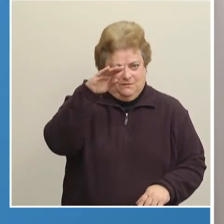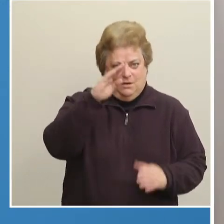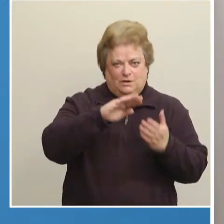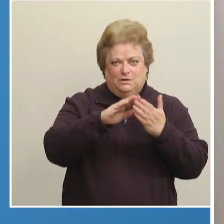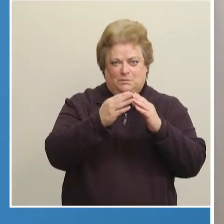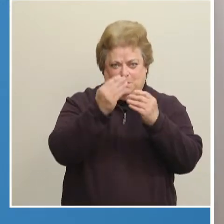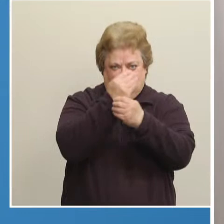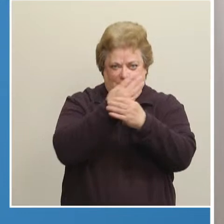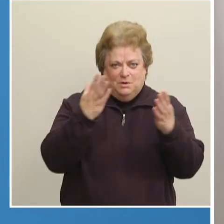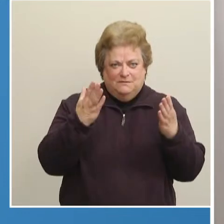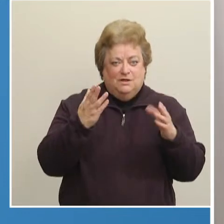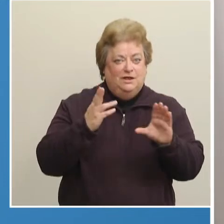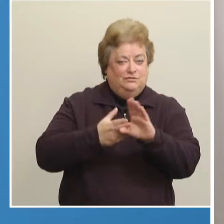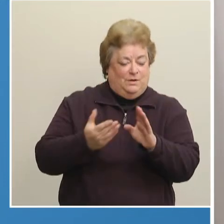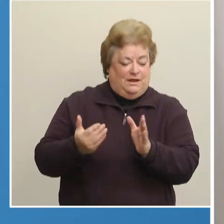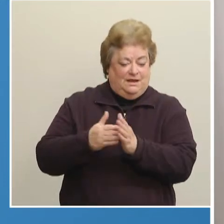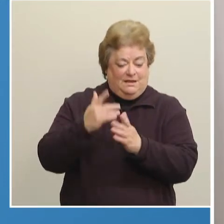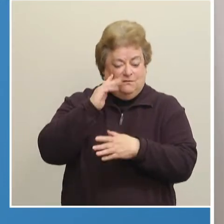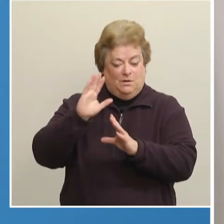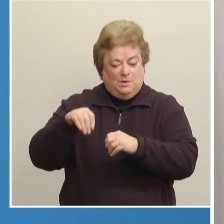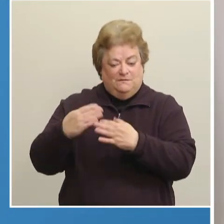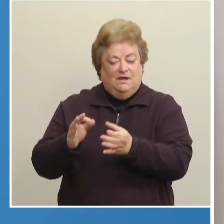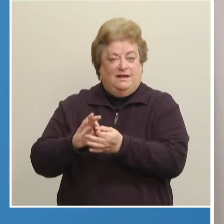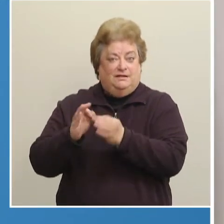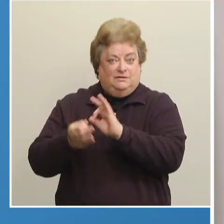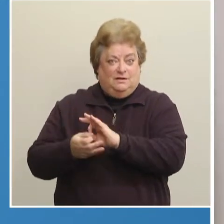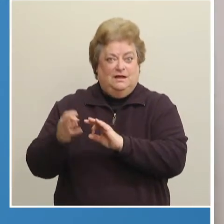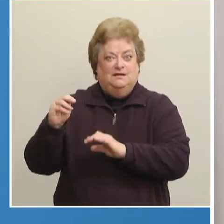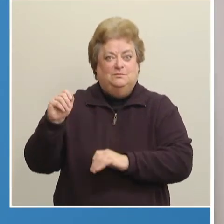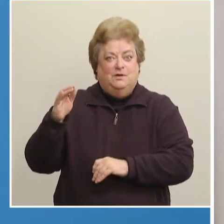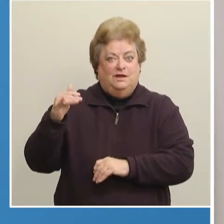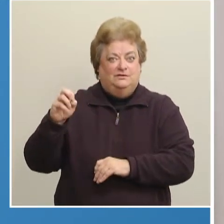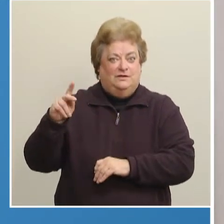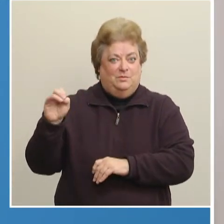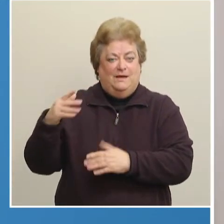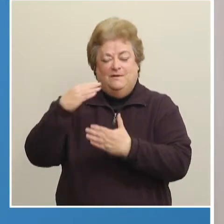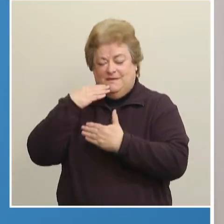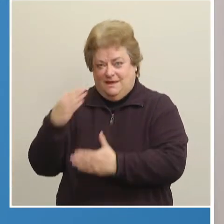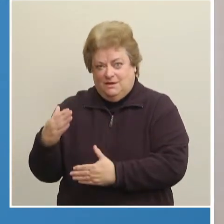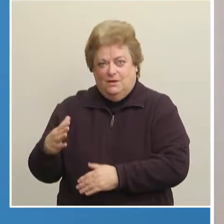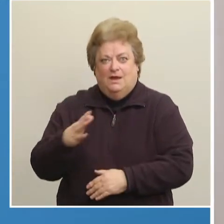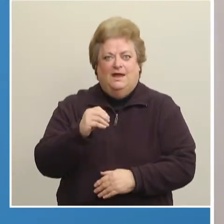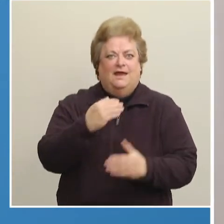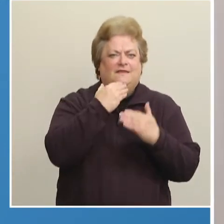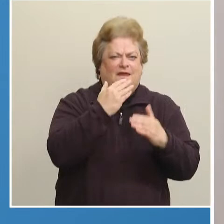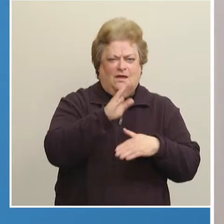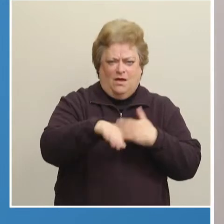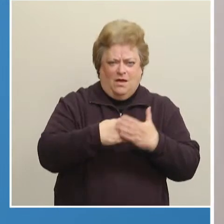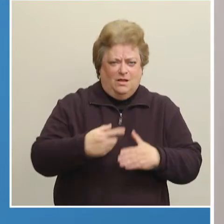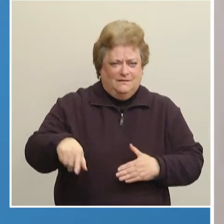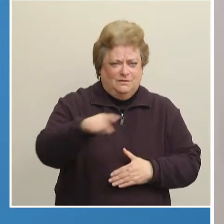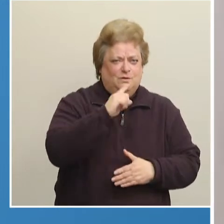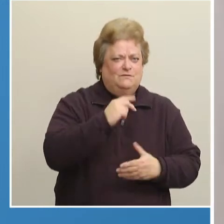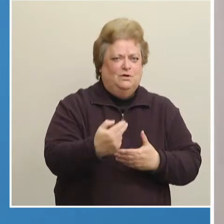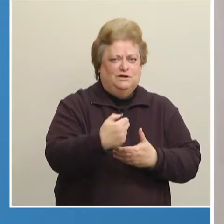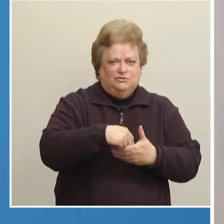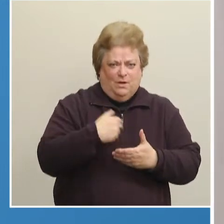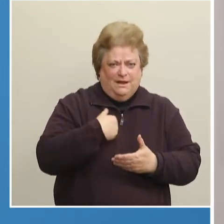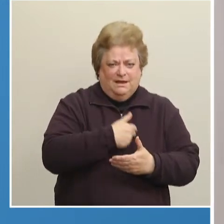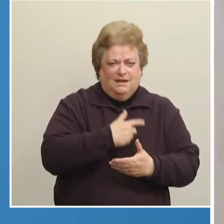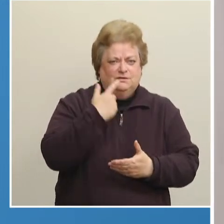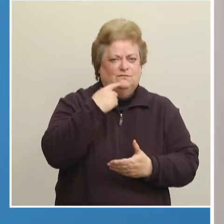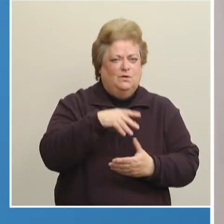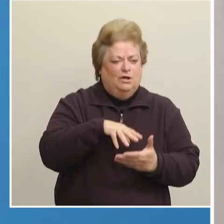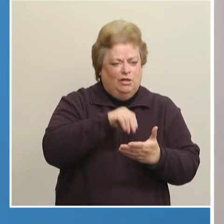This community briefing. Joining us once again to provide interpretation is Margie Propp. Thank you so much. And thank you all for tuning in to learn more about